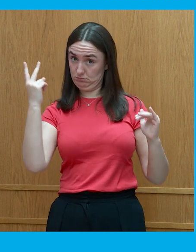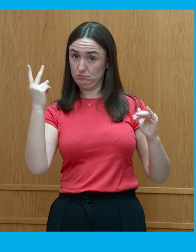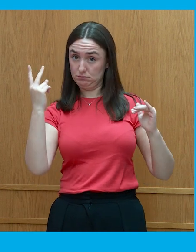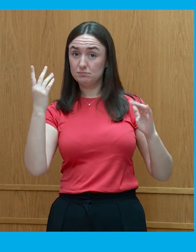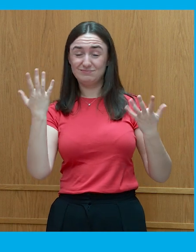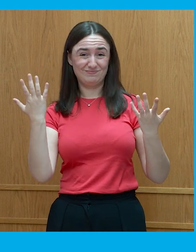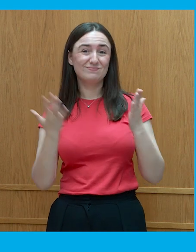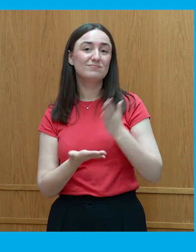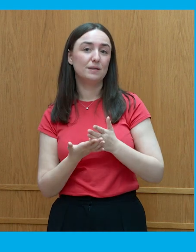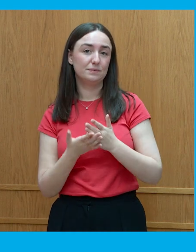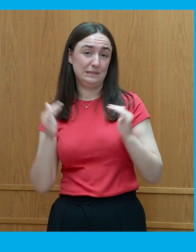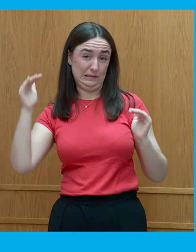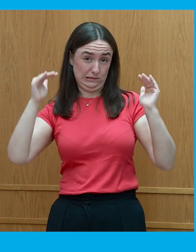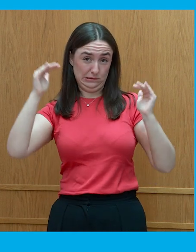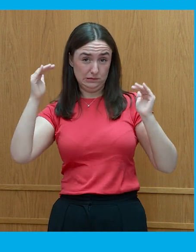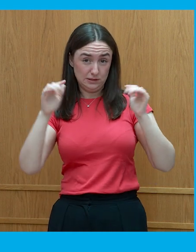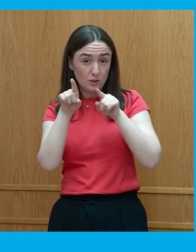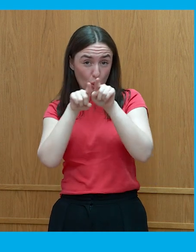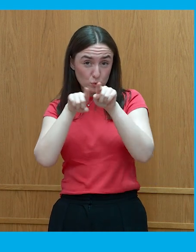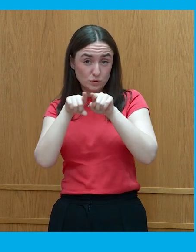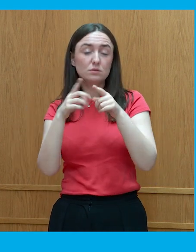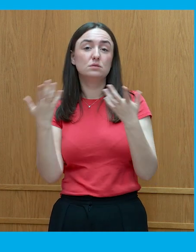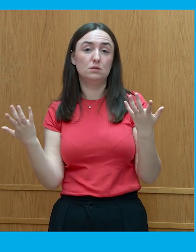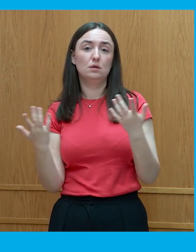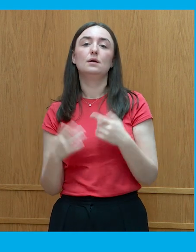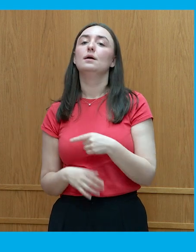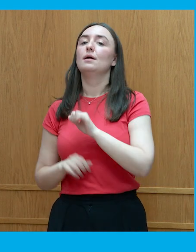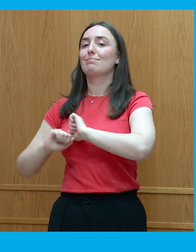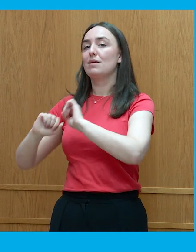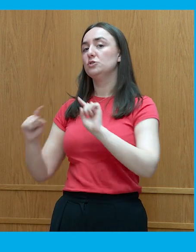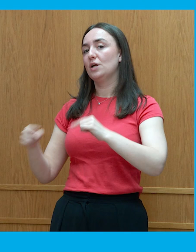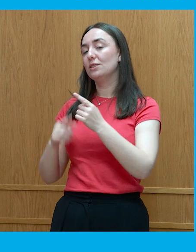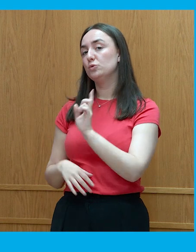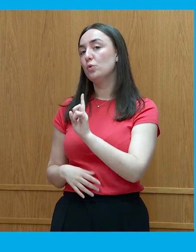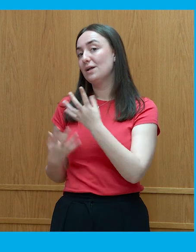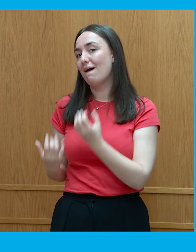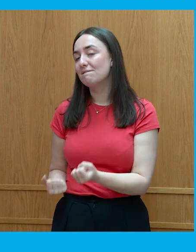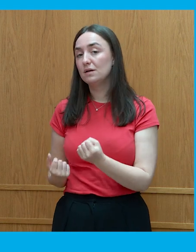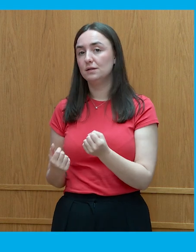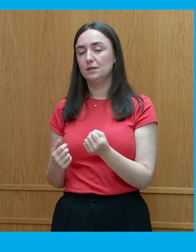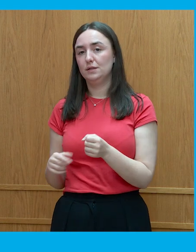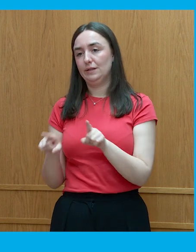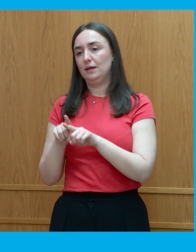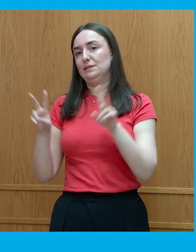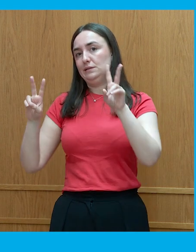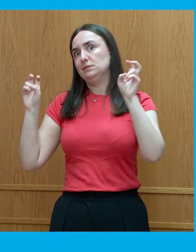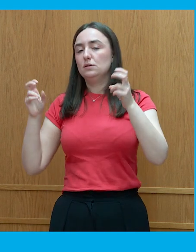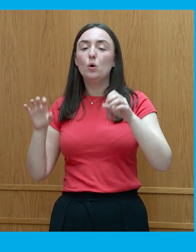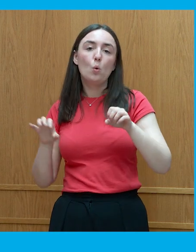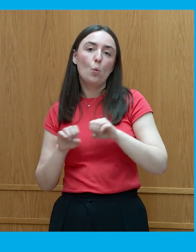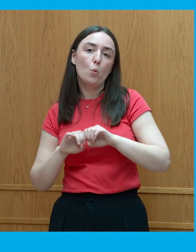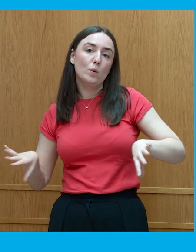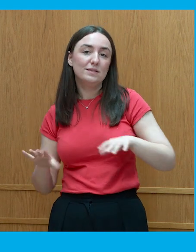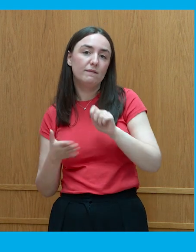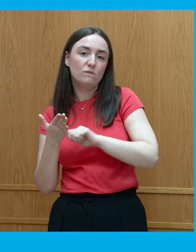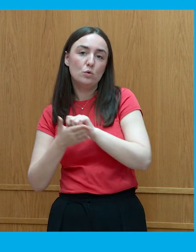And one of the challenges I think the Harris team has is that they have a lot of, air quotes, wasted votes in New York and